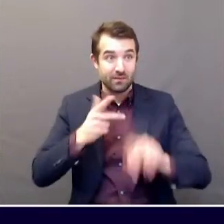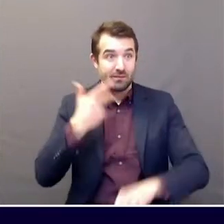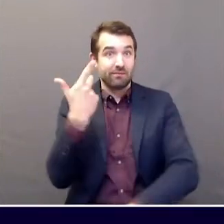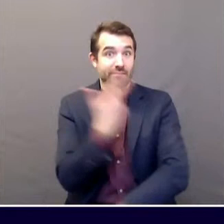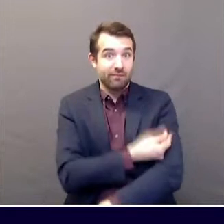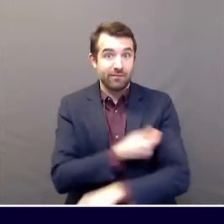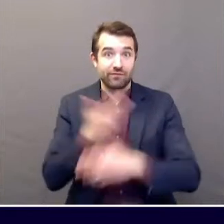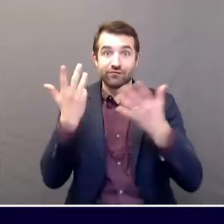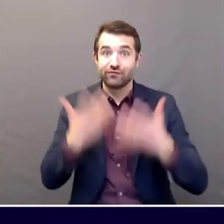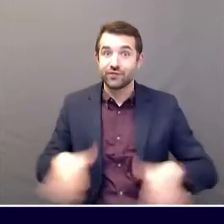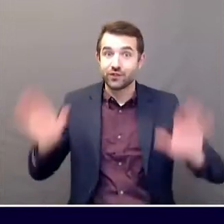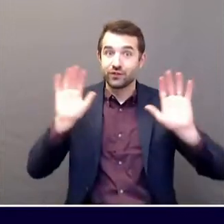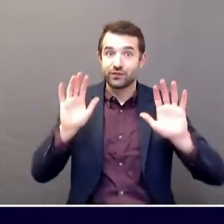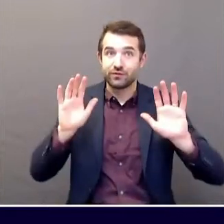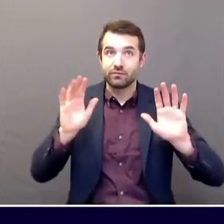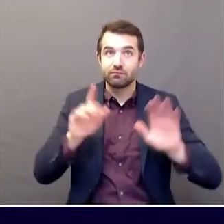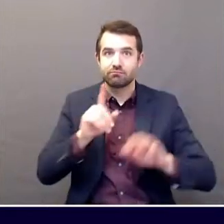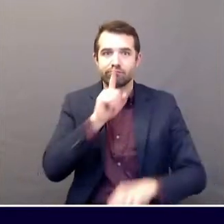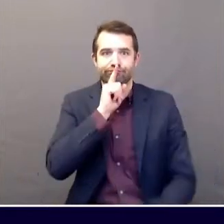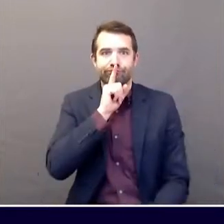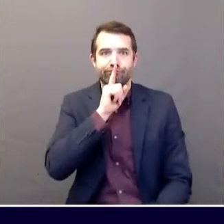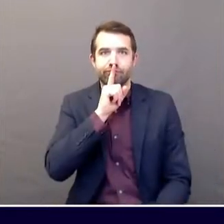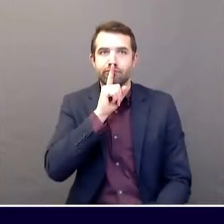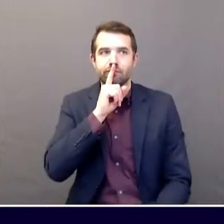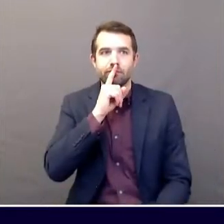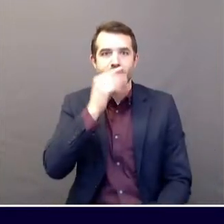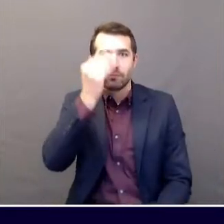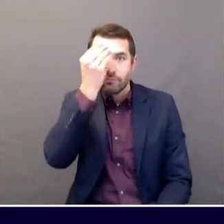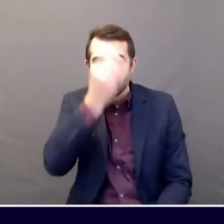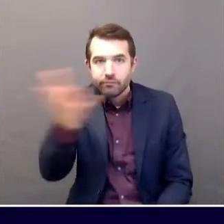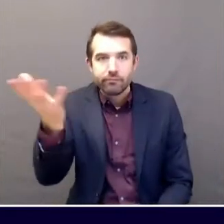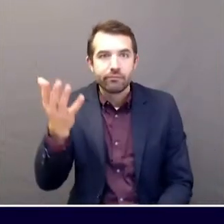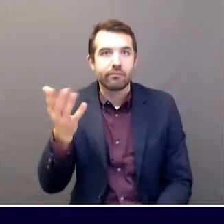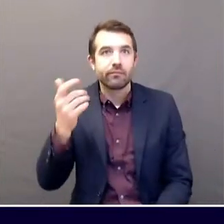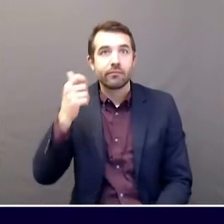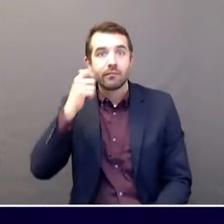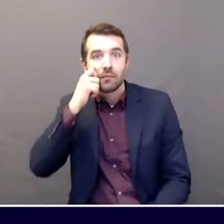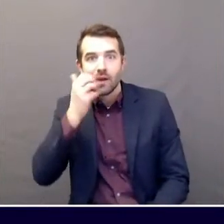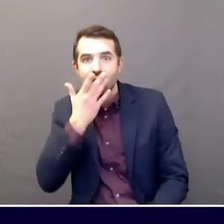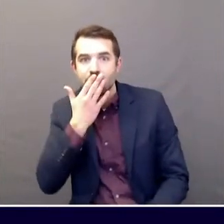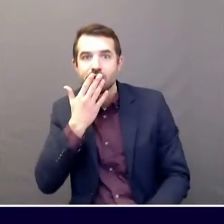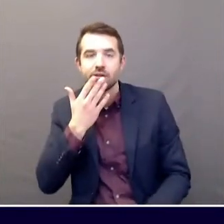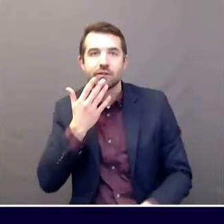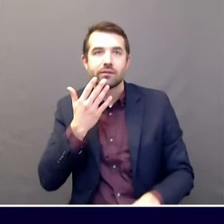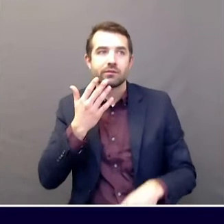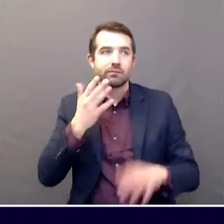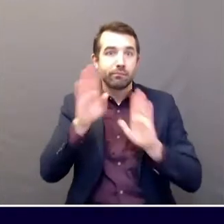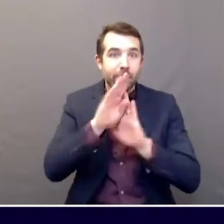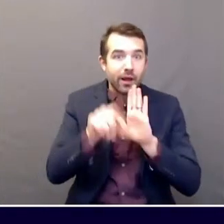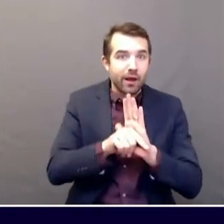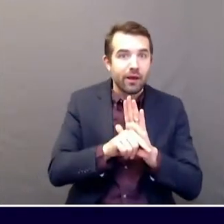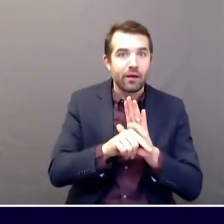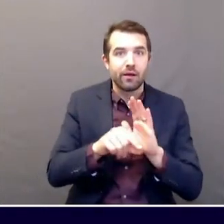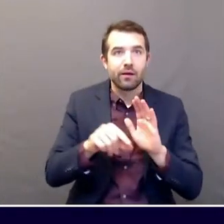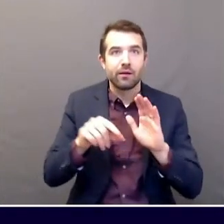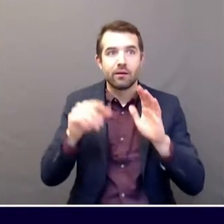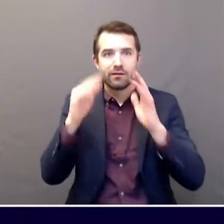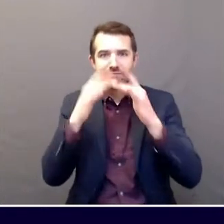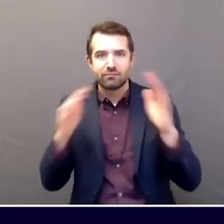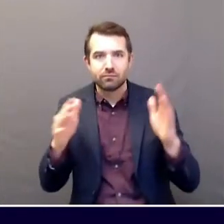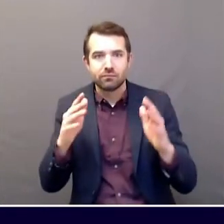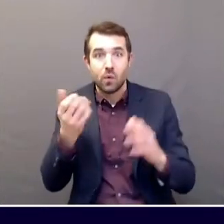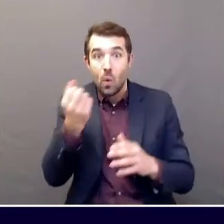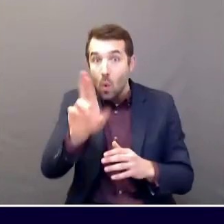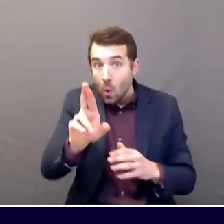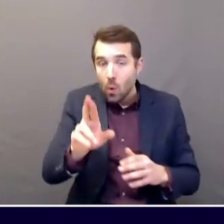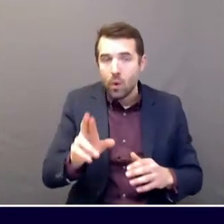either declined to provide their racial or ethnic background, or it hasn't been reported up to us by those who are administering the vaccine. I want